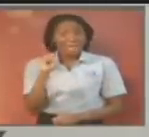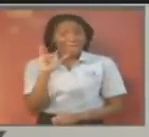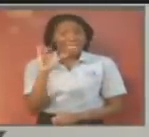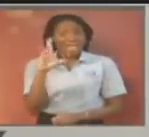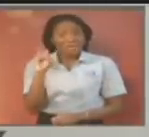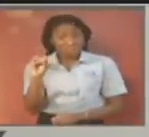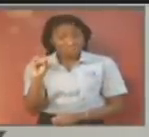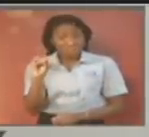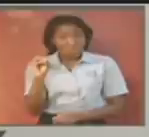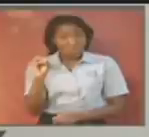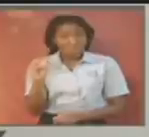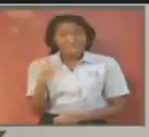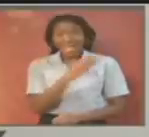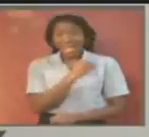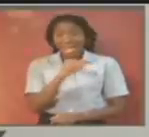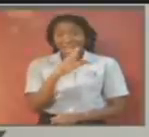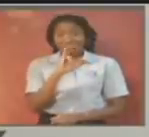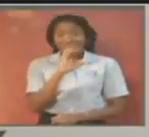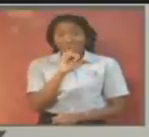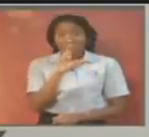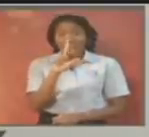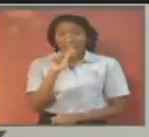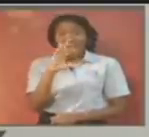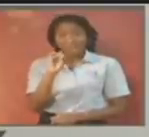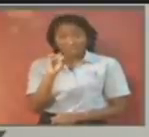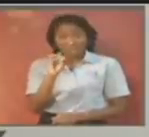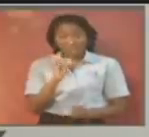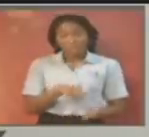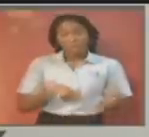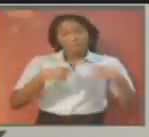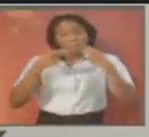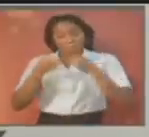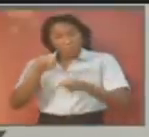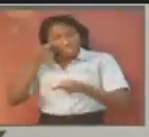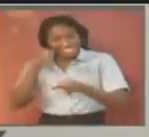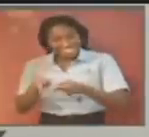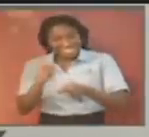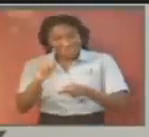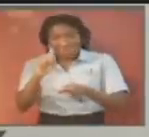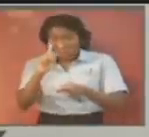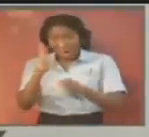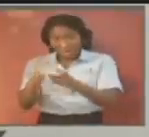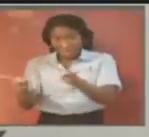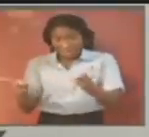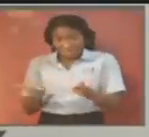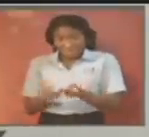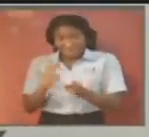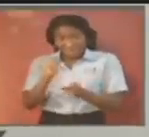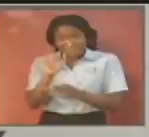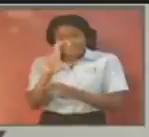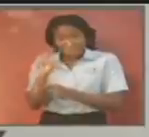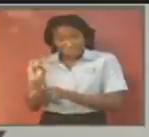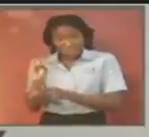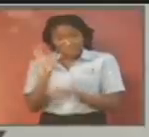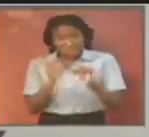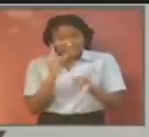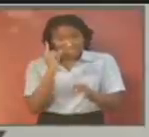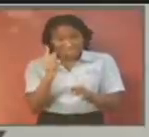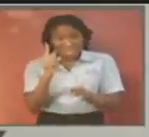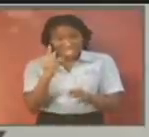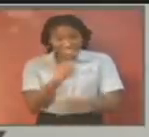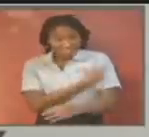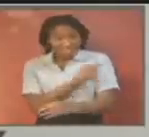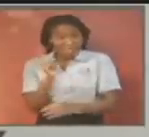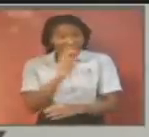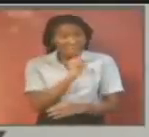Facility and at the Rio Claro Health Facility. All right, so that if you got your first dose at Mayaro or if you got your